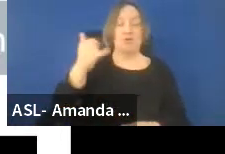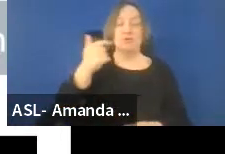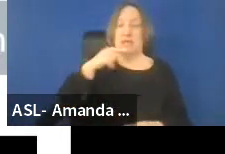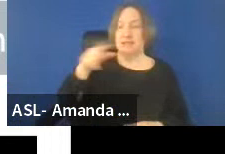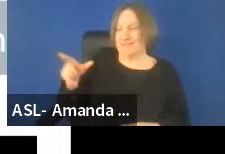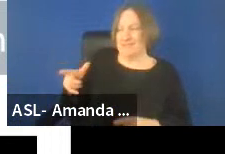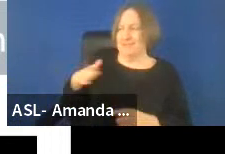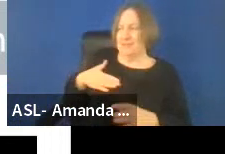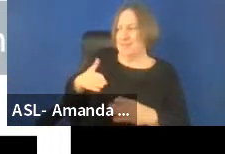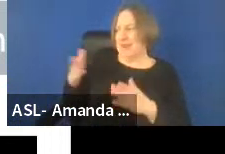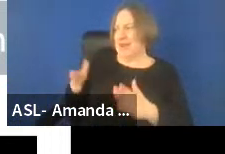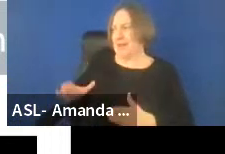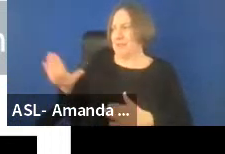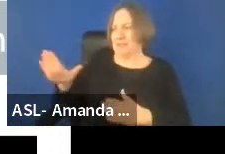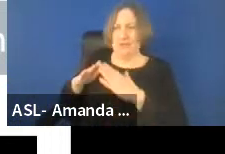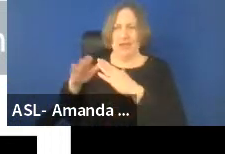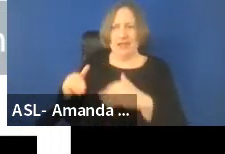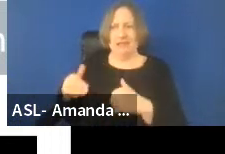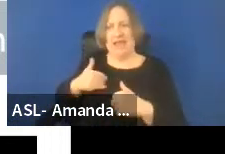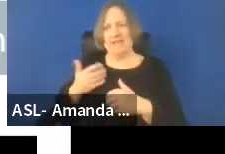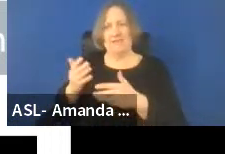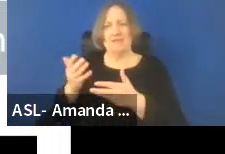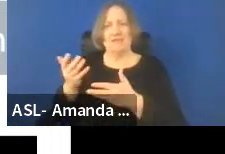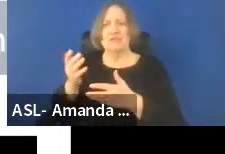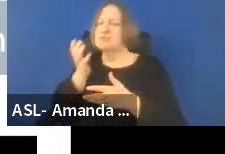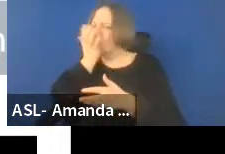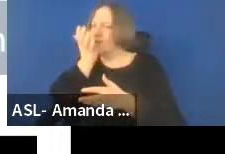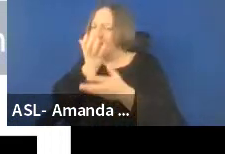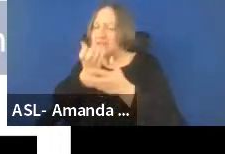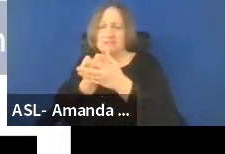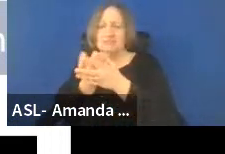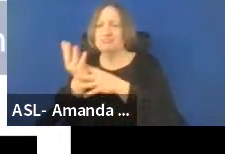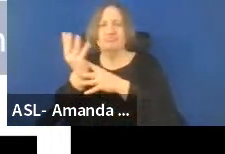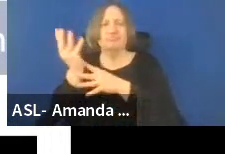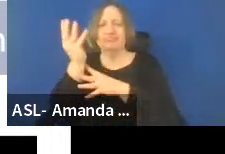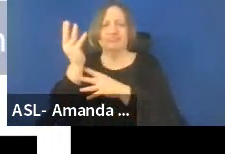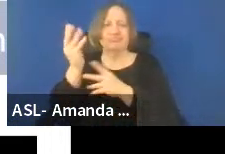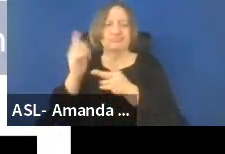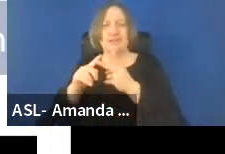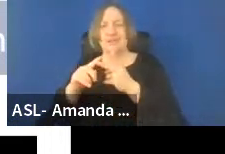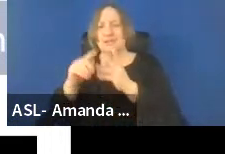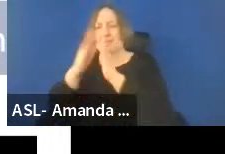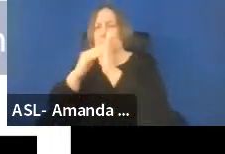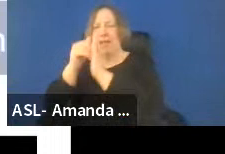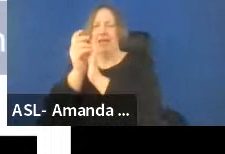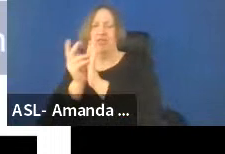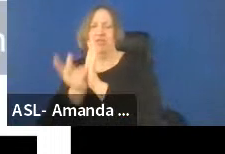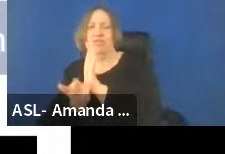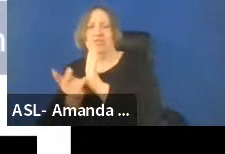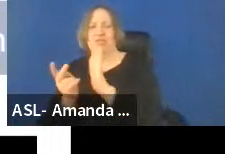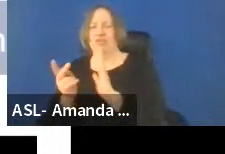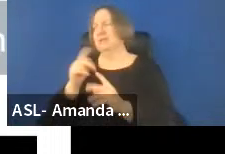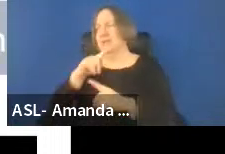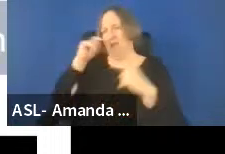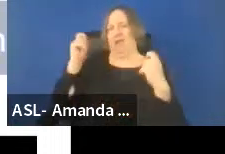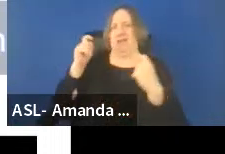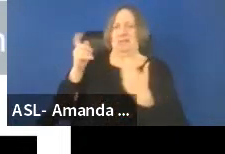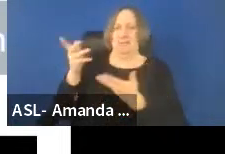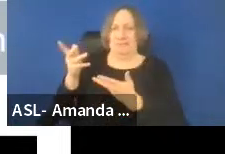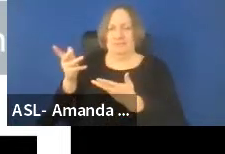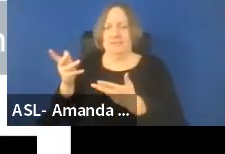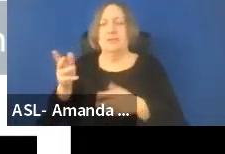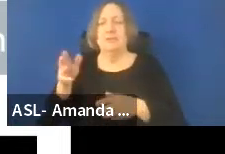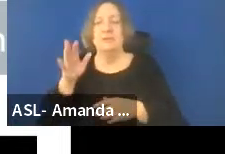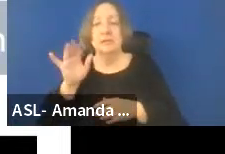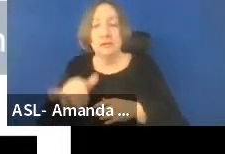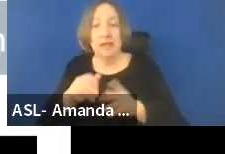my neighbor's house has grass that's too long, the paint is peeling, you know, it's unsightly. That